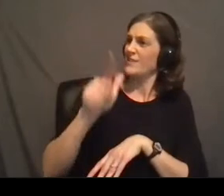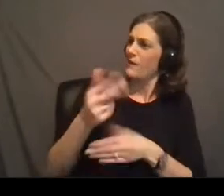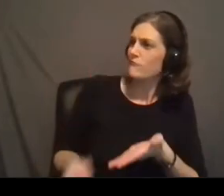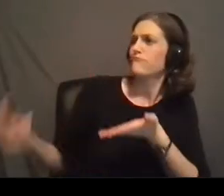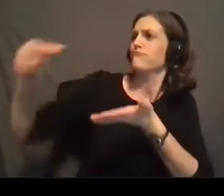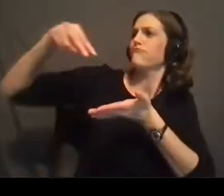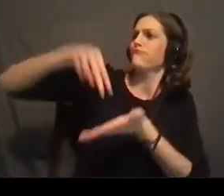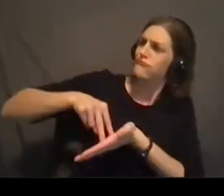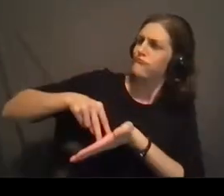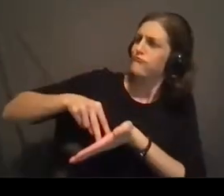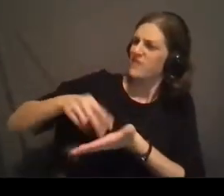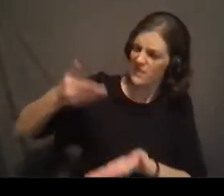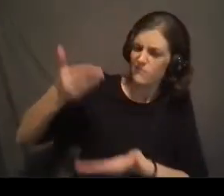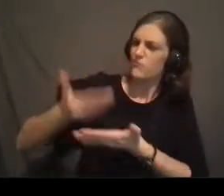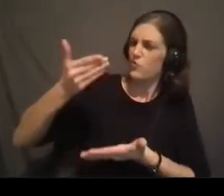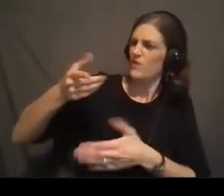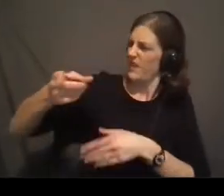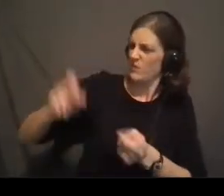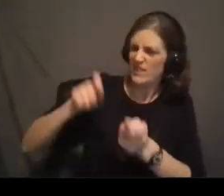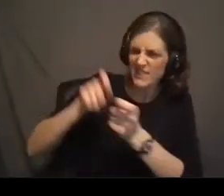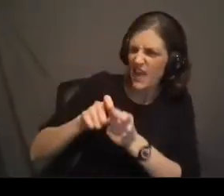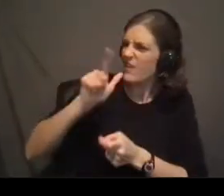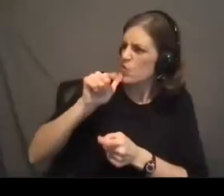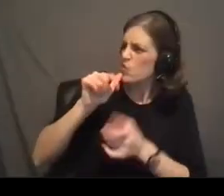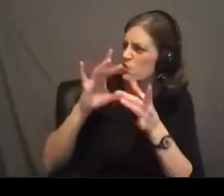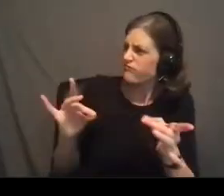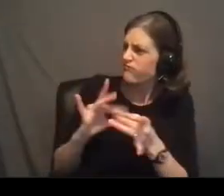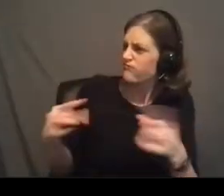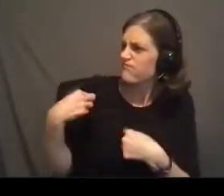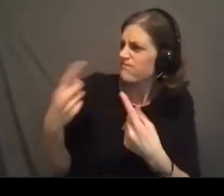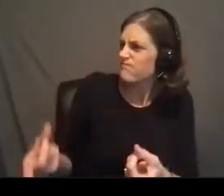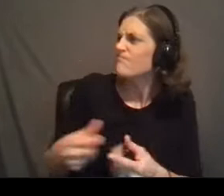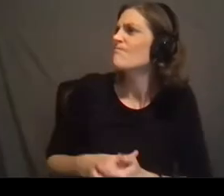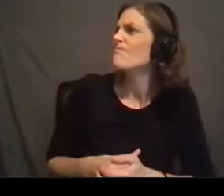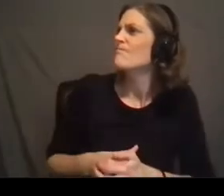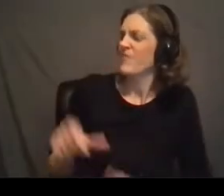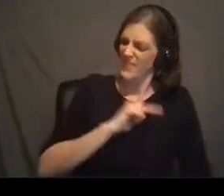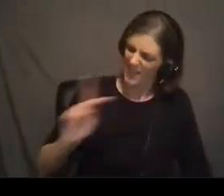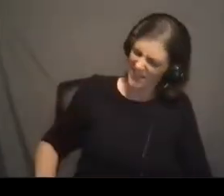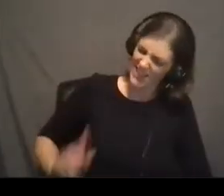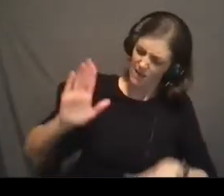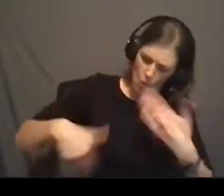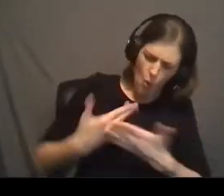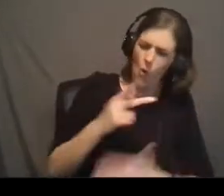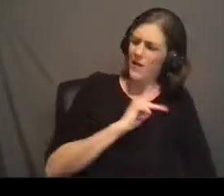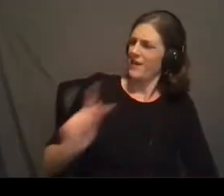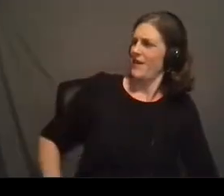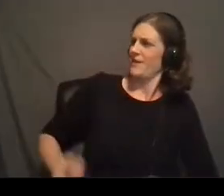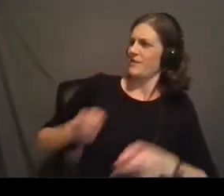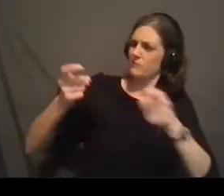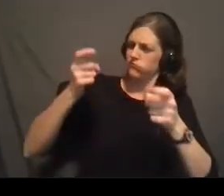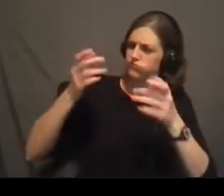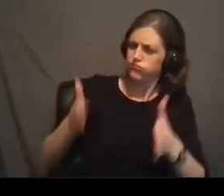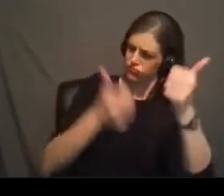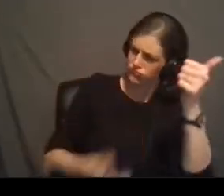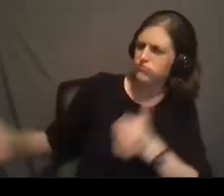rose again and he proved he was exactly who he said he was. The King of all kings, the ruler of all